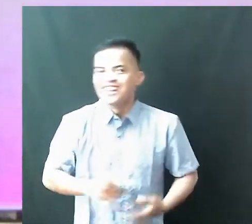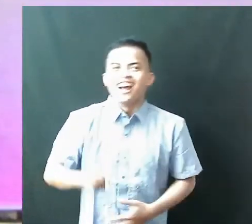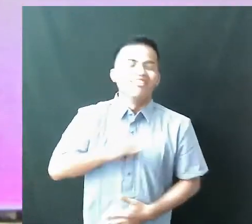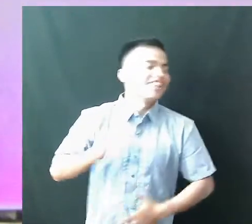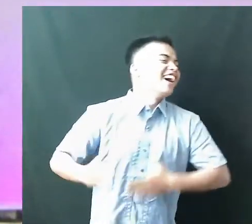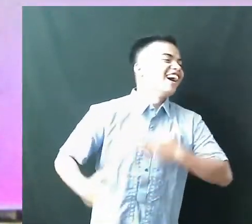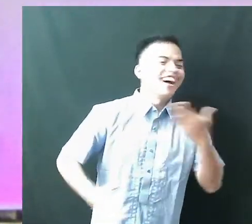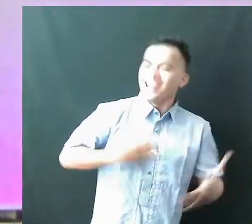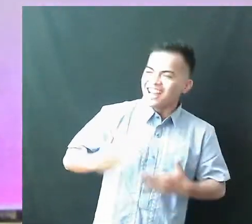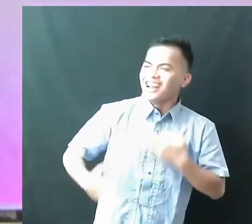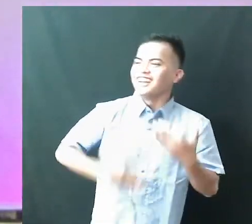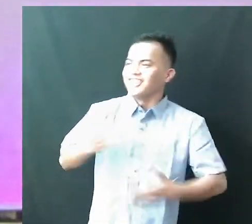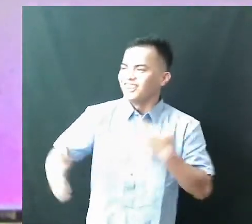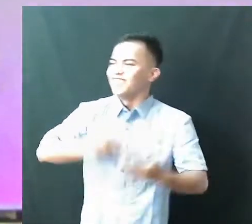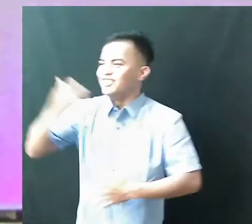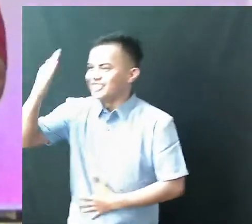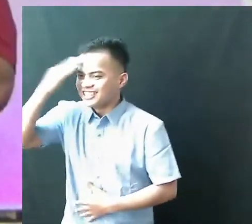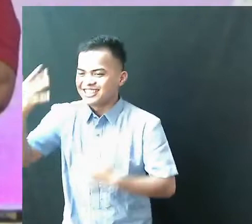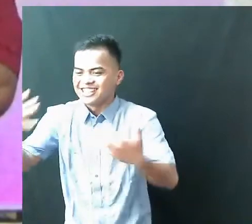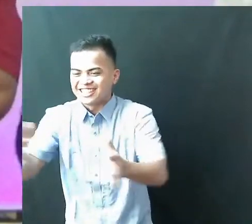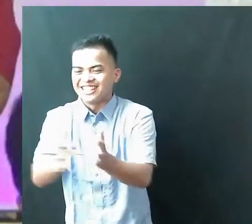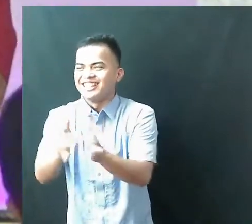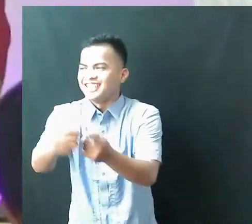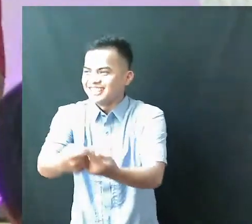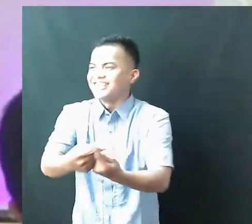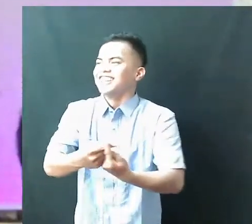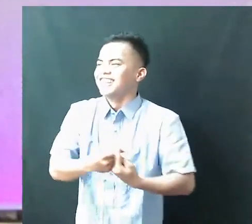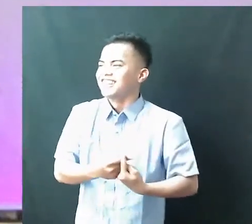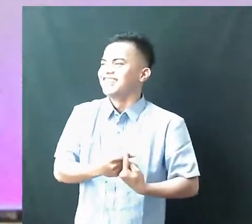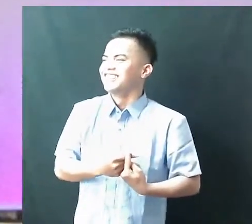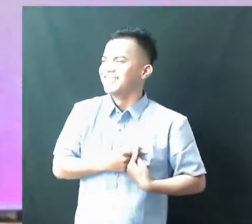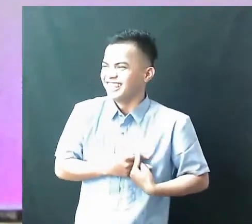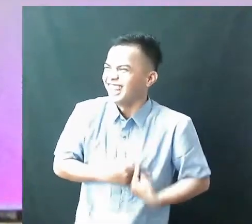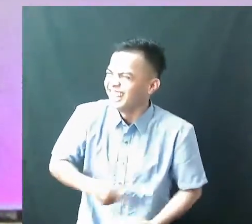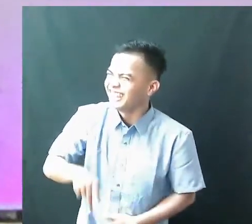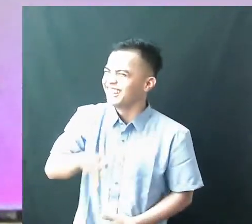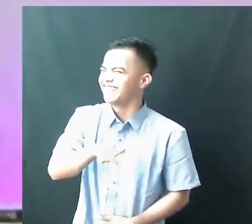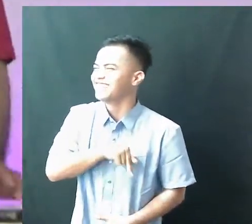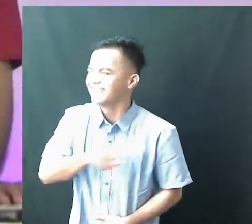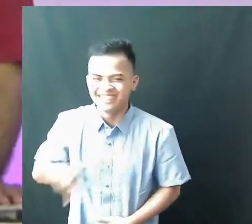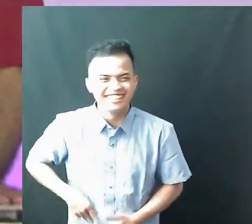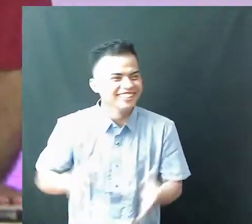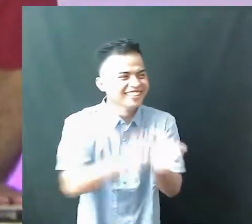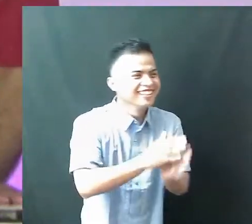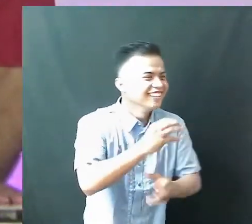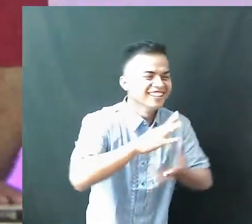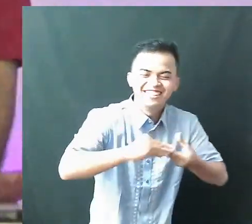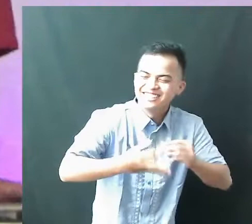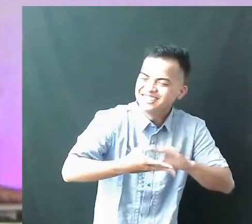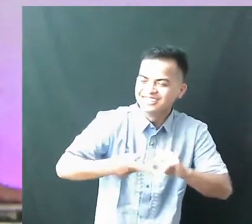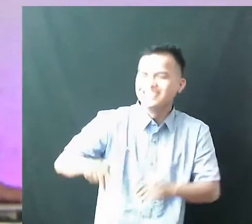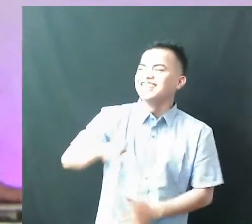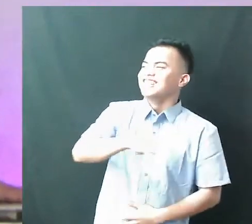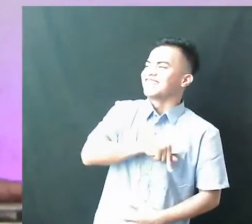is. I'm glad I know who Jesus is. He's more than just a story.